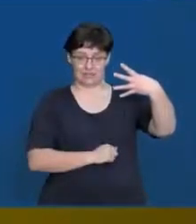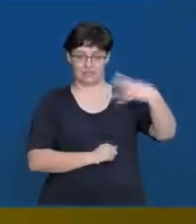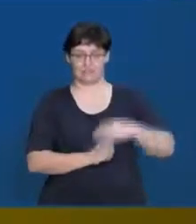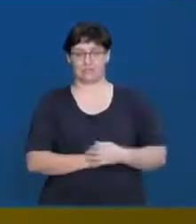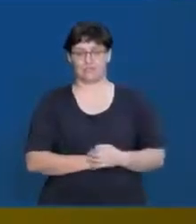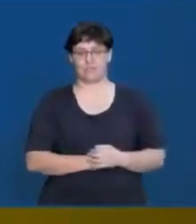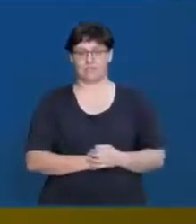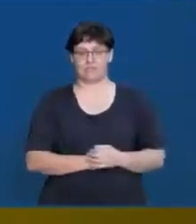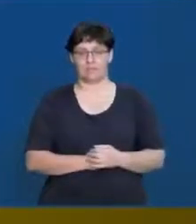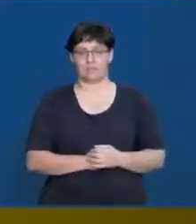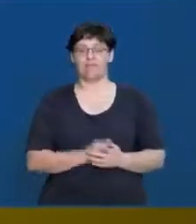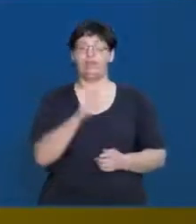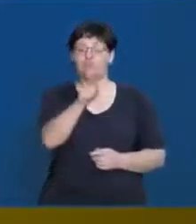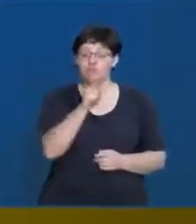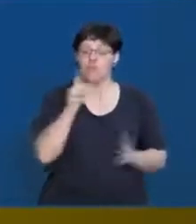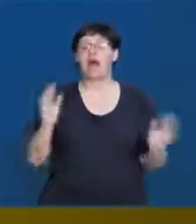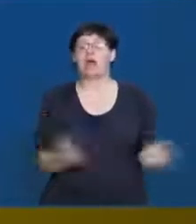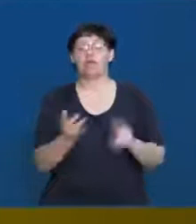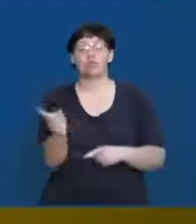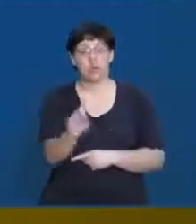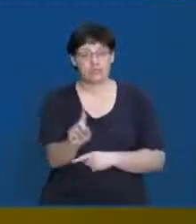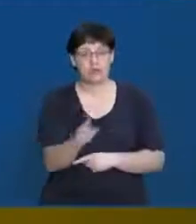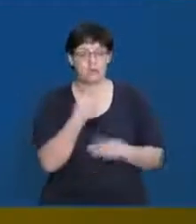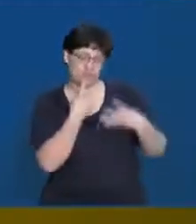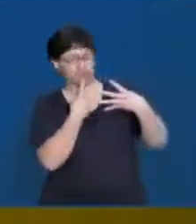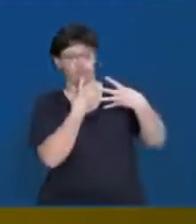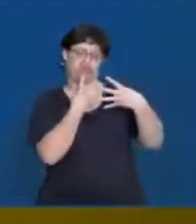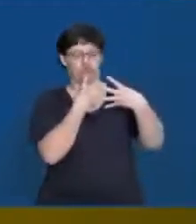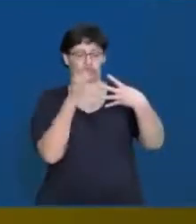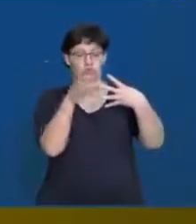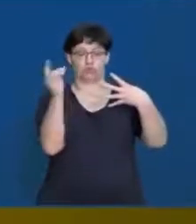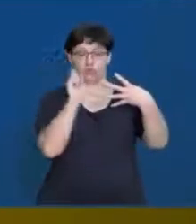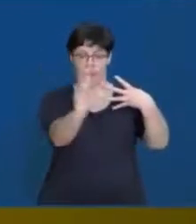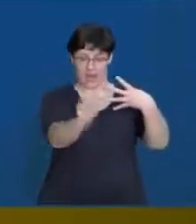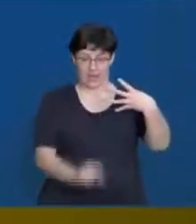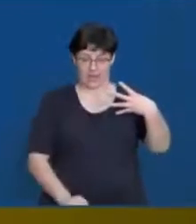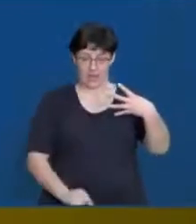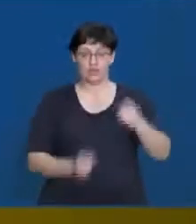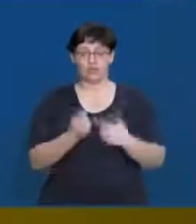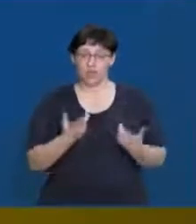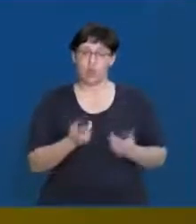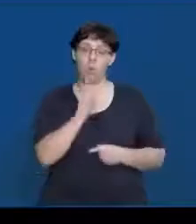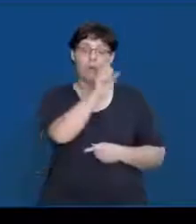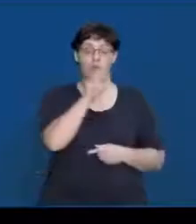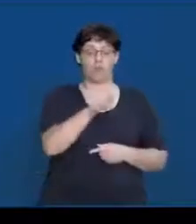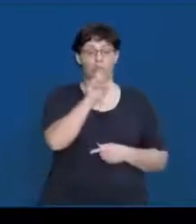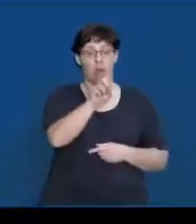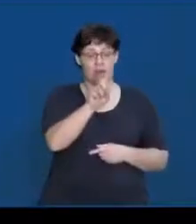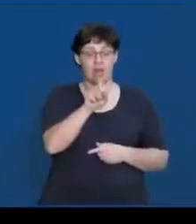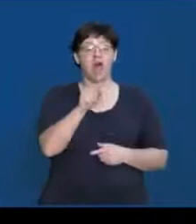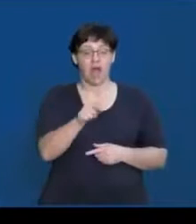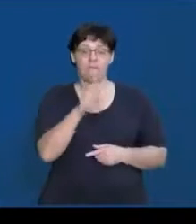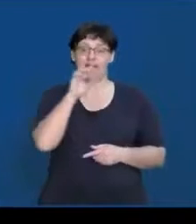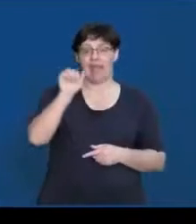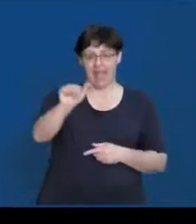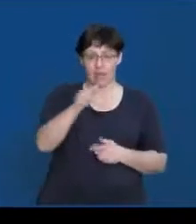and also option B. You are encouraged to choose 1 option per question. So if your answer for 1.1